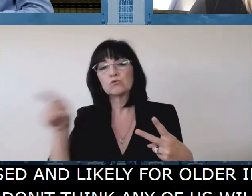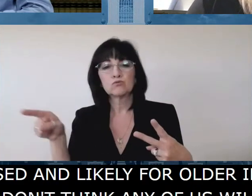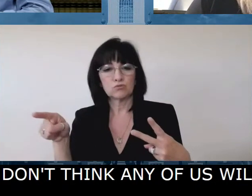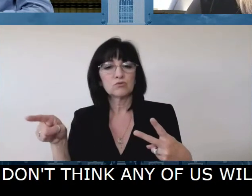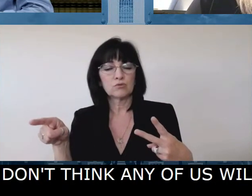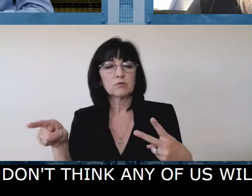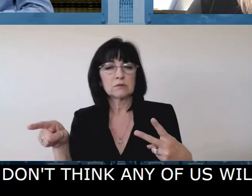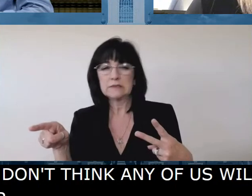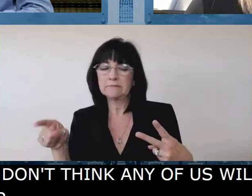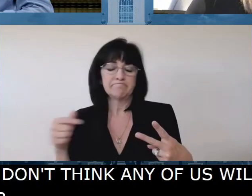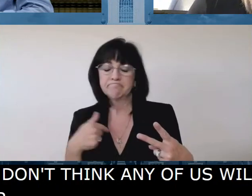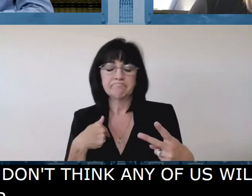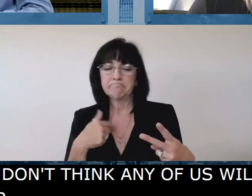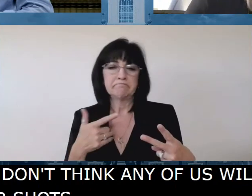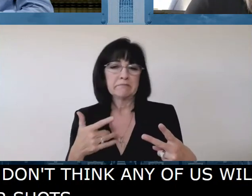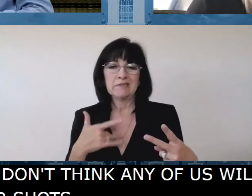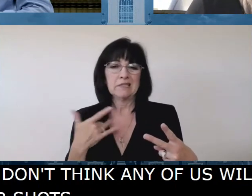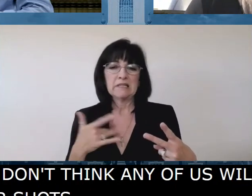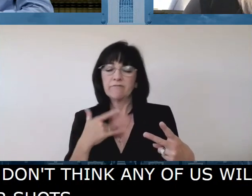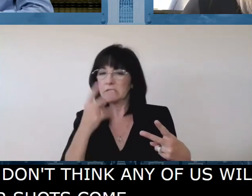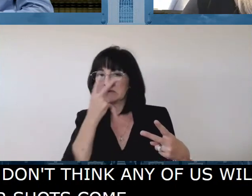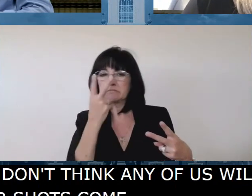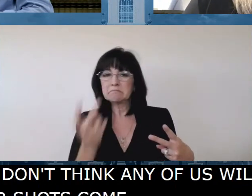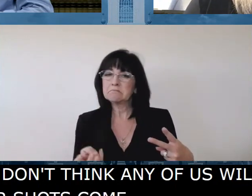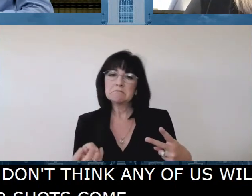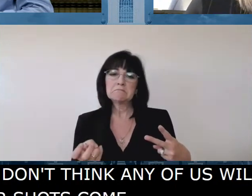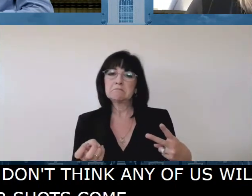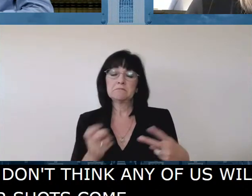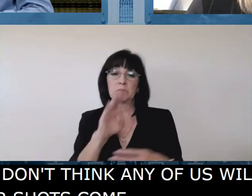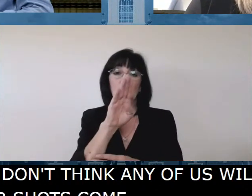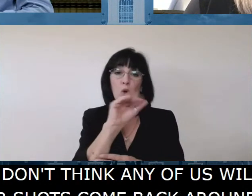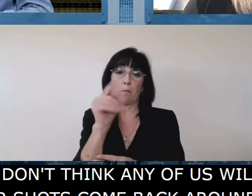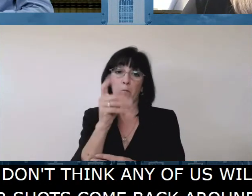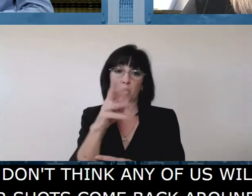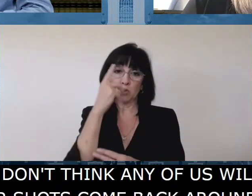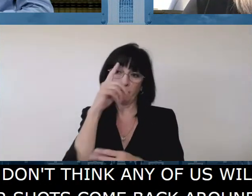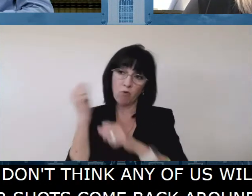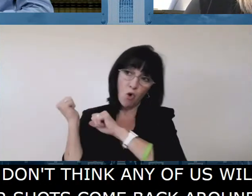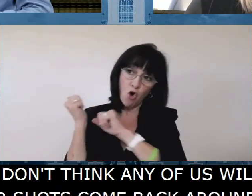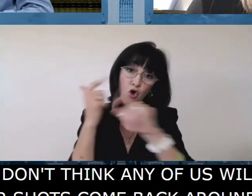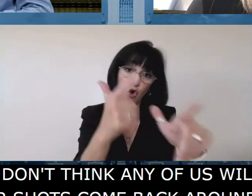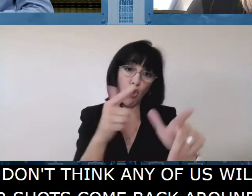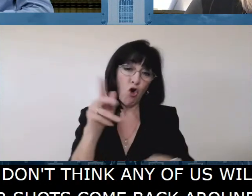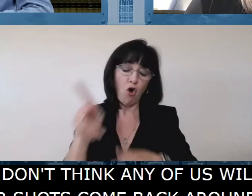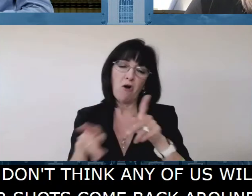come back around or come around, especially given the